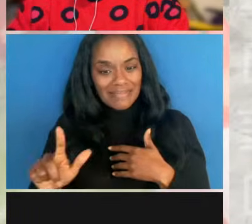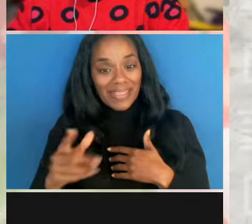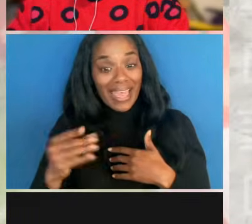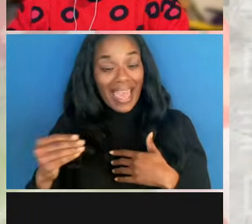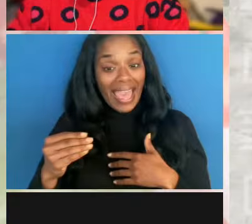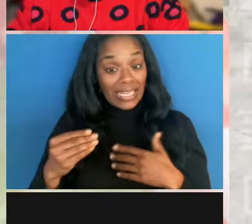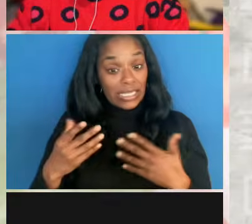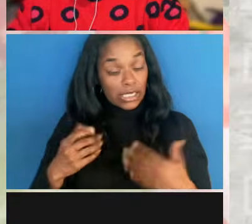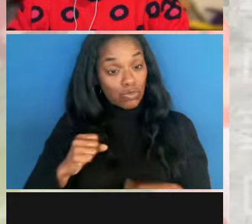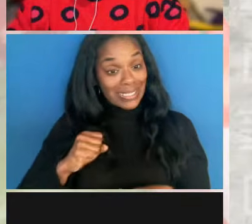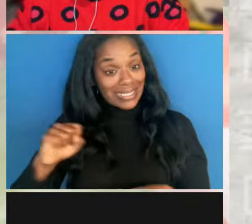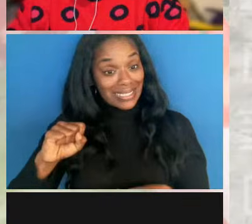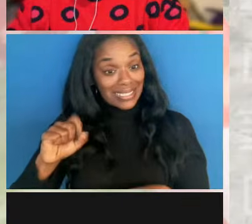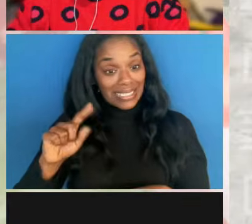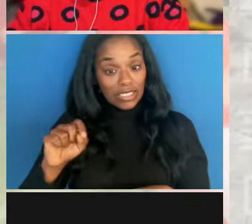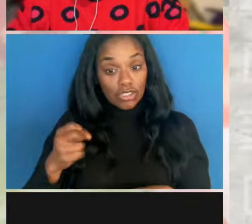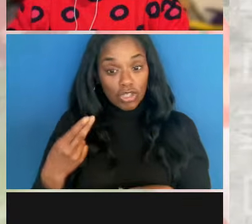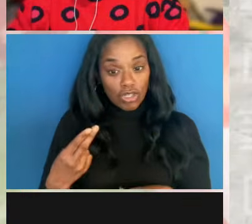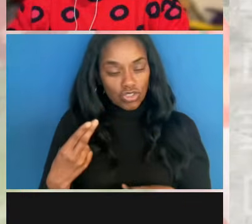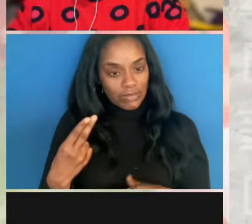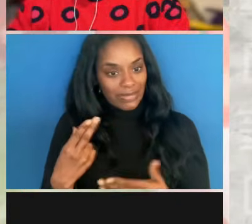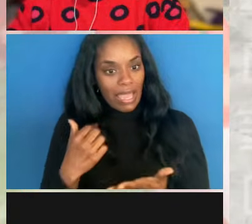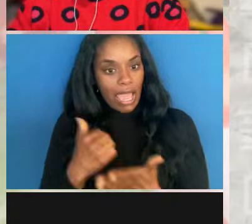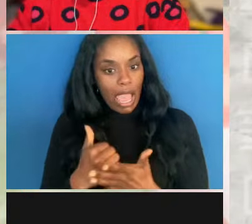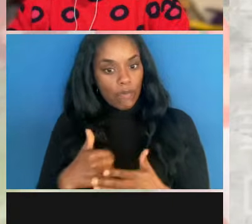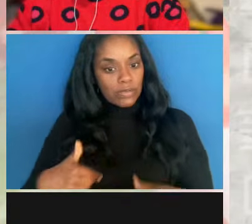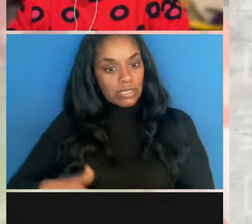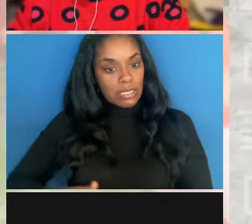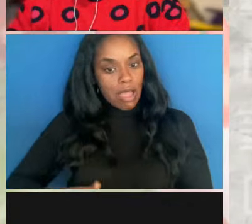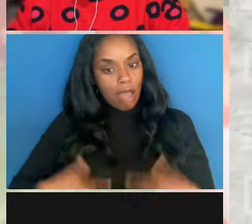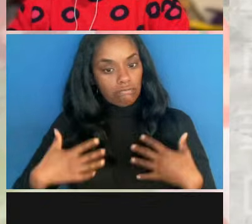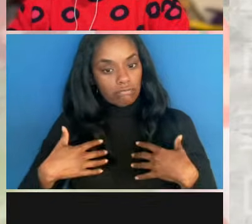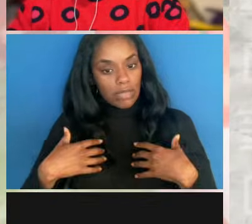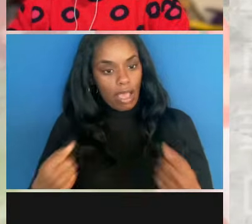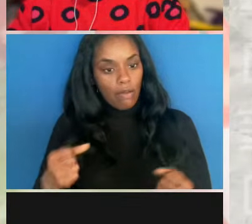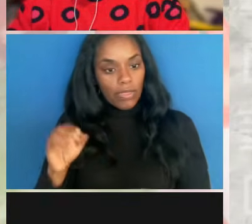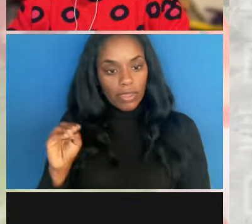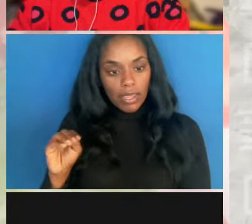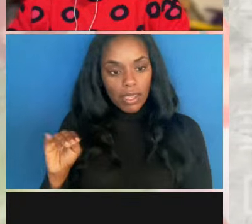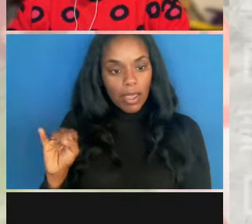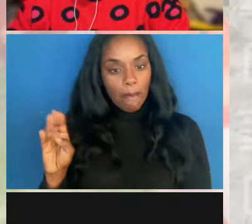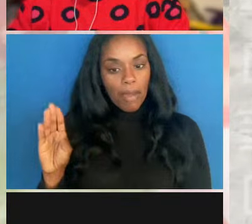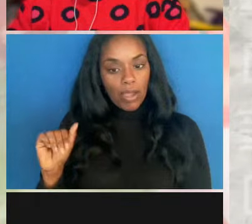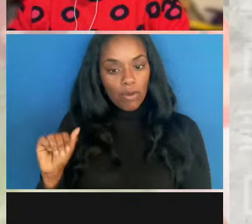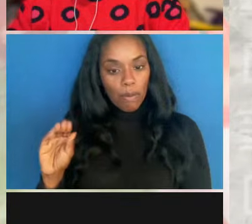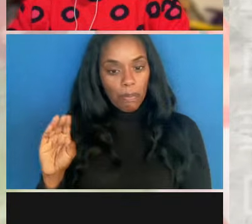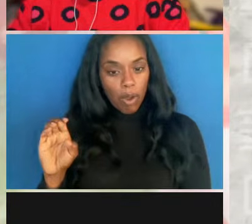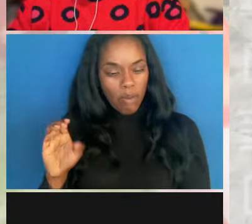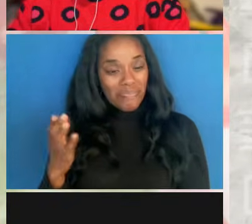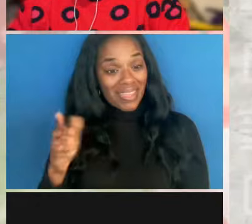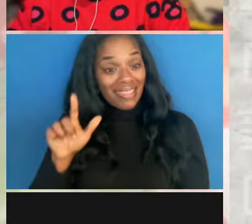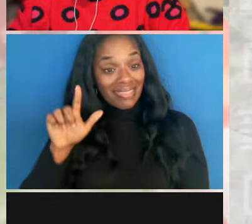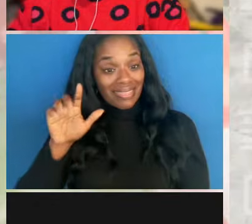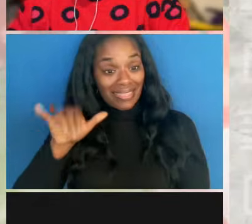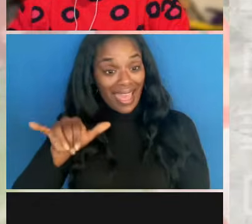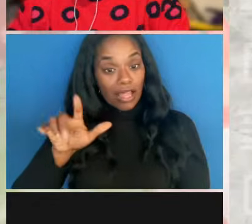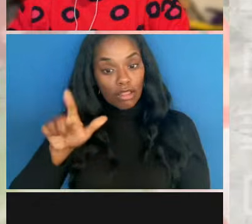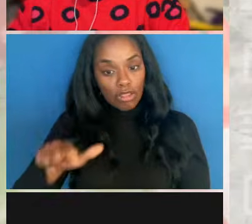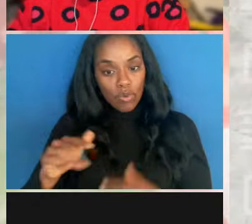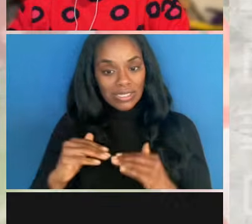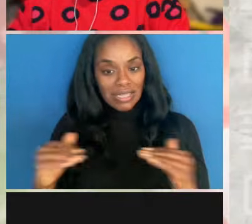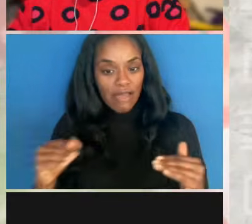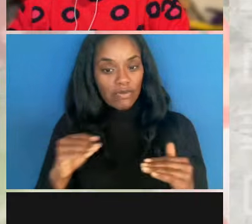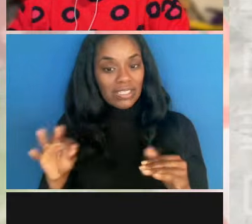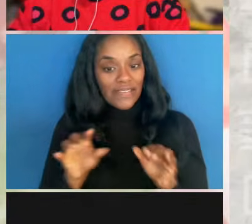gut microbiome, which is now linked to lower levels of systemic inflammation. So fiber